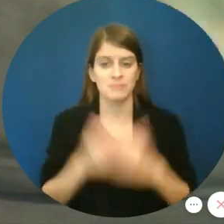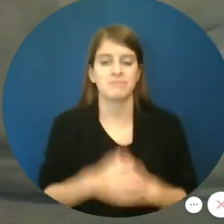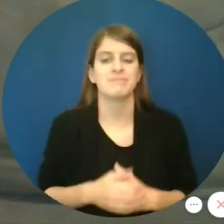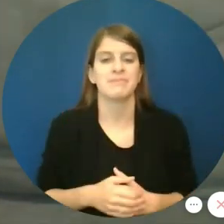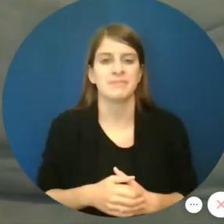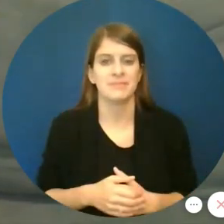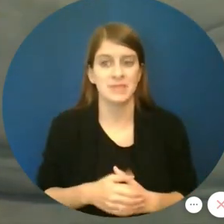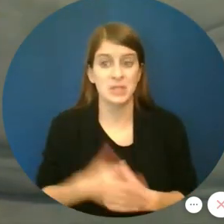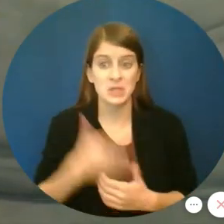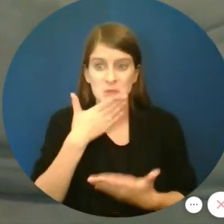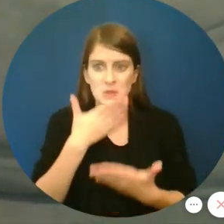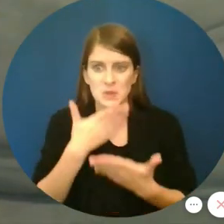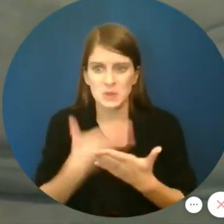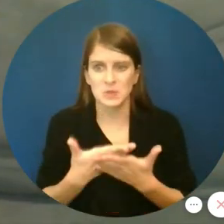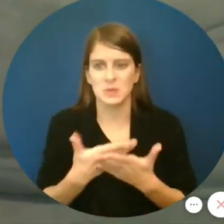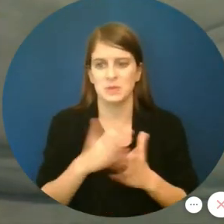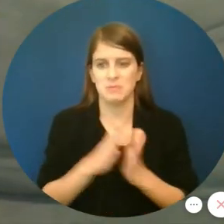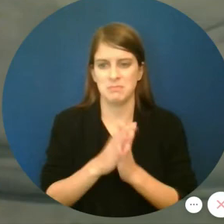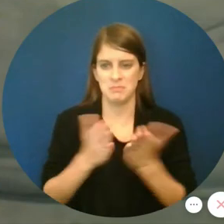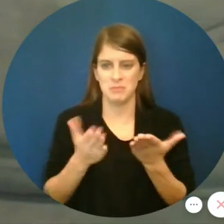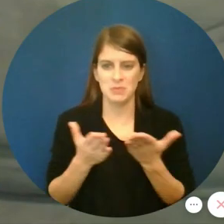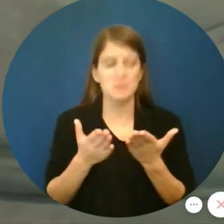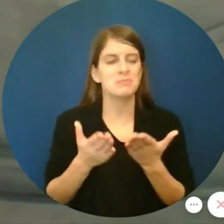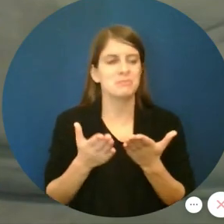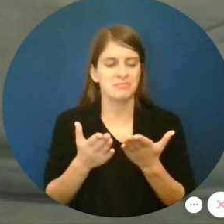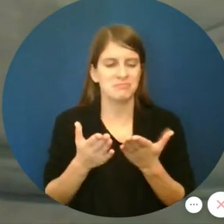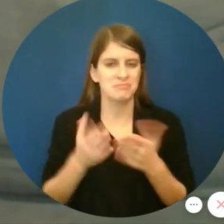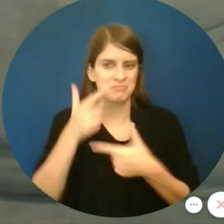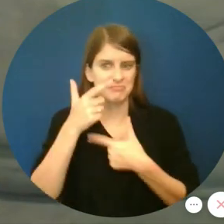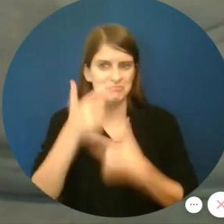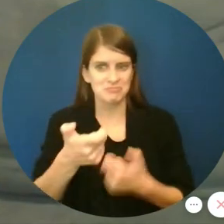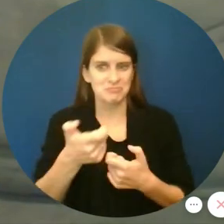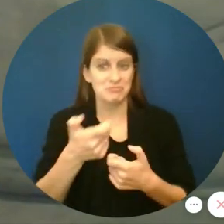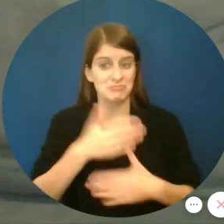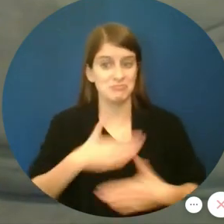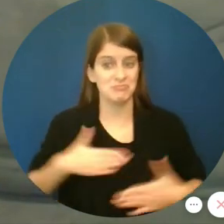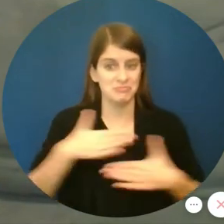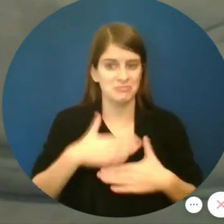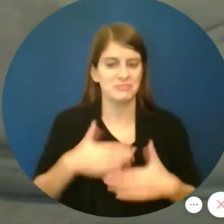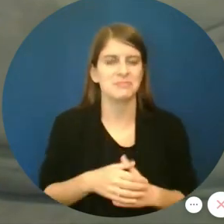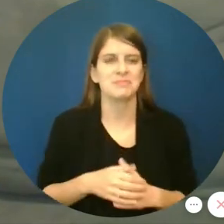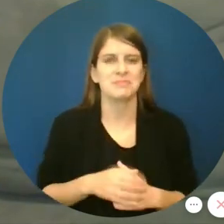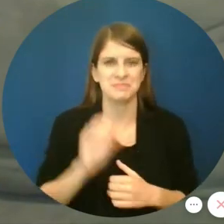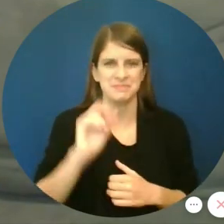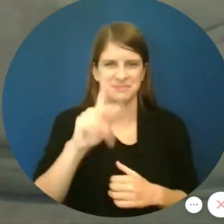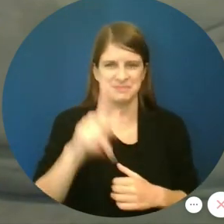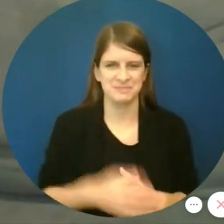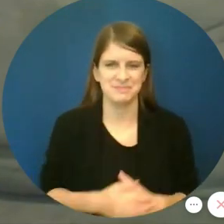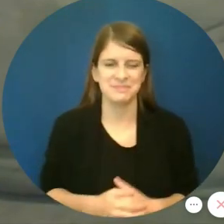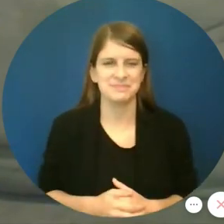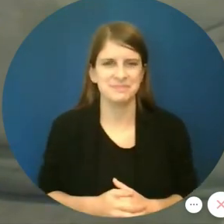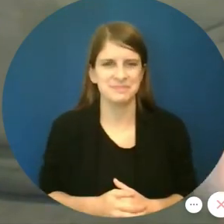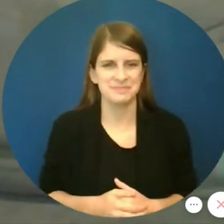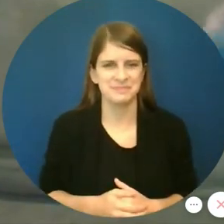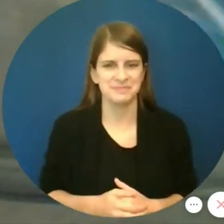a really interesting story about his life. So enjoy The Vast Wonder of the World.